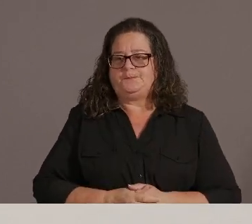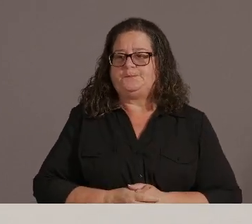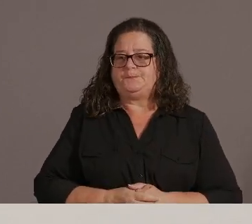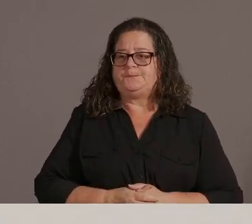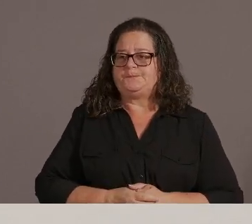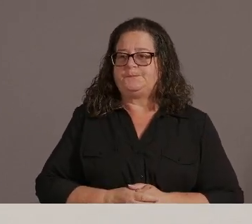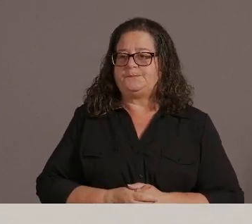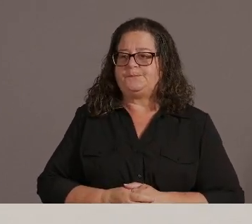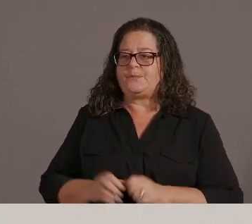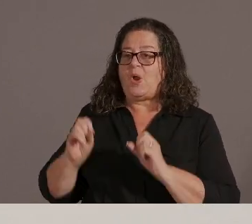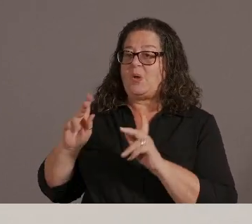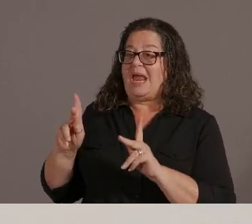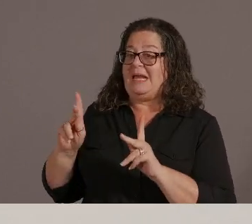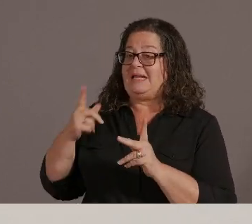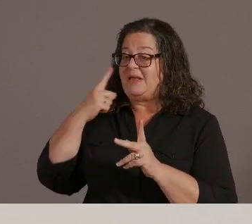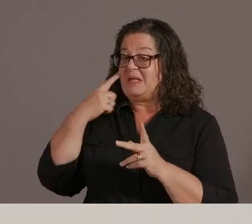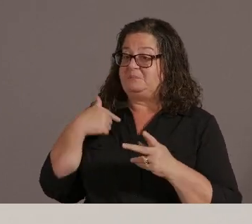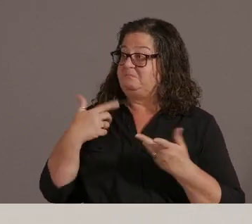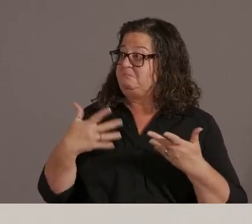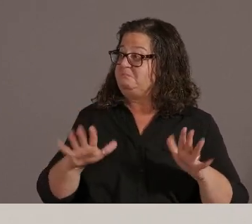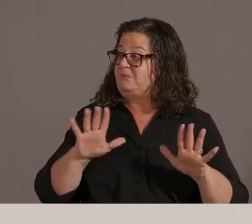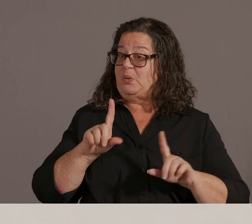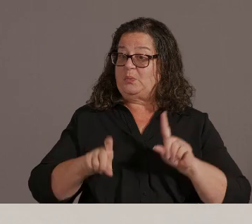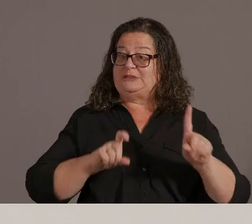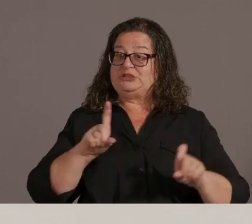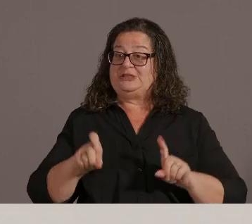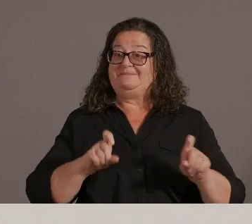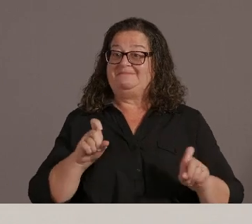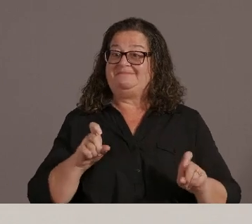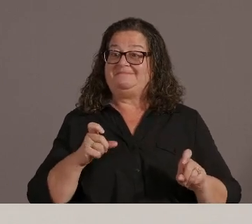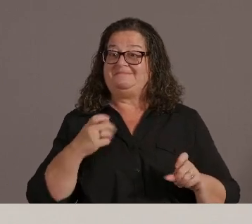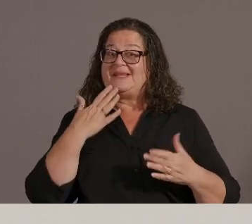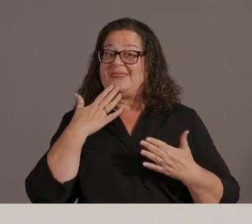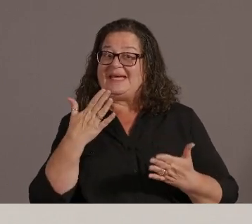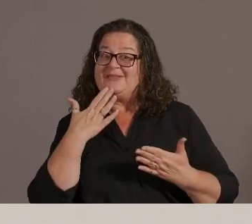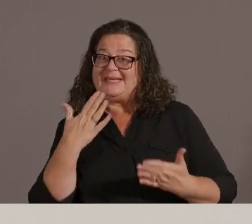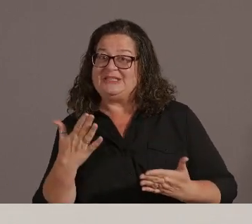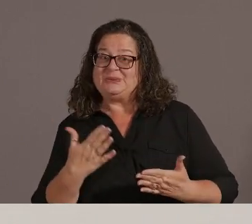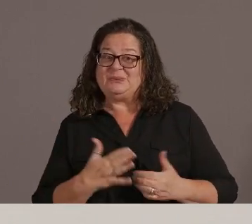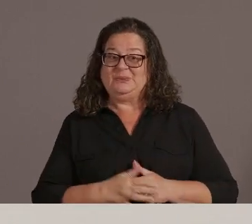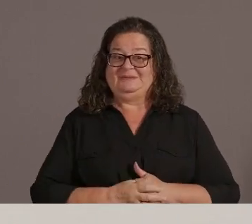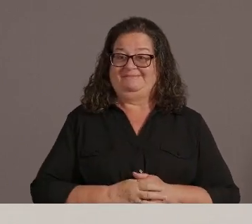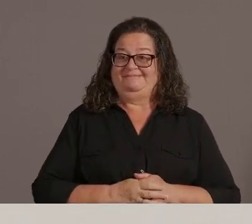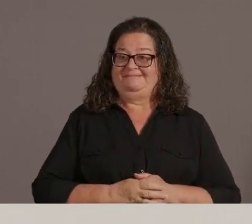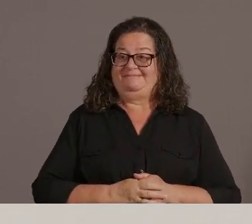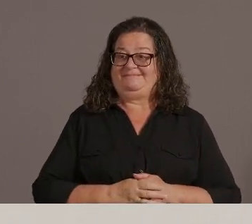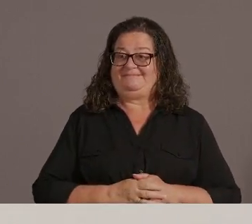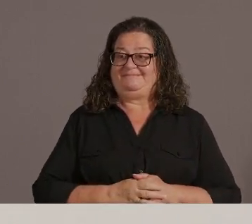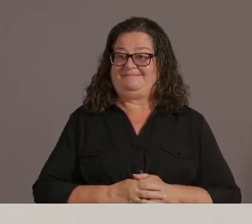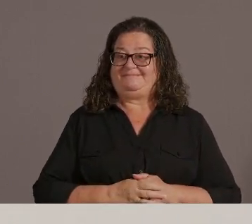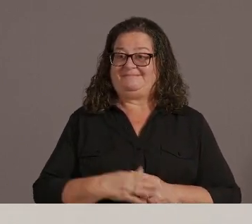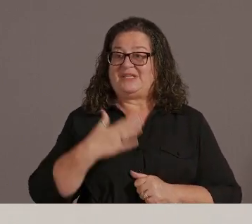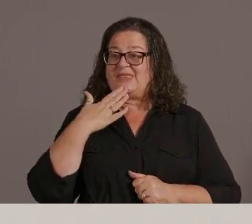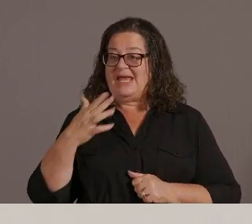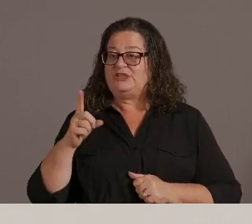Okay, I think that's the end of our questions. Dr. Thank you Christ, so much. Oh, thank you. thank you very much, Dr. Christ, and thank you